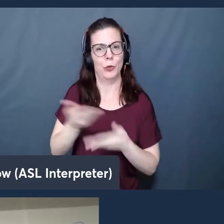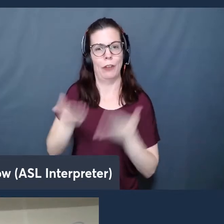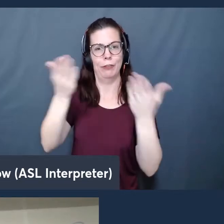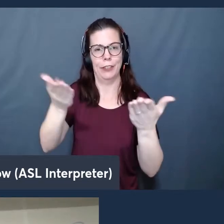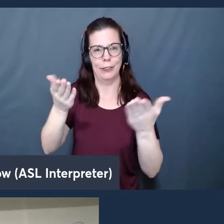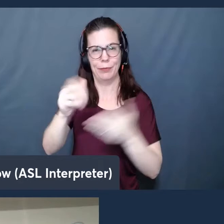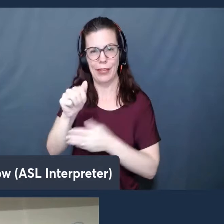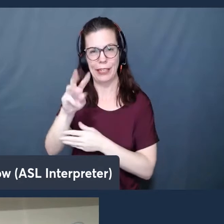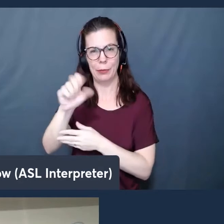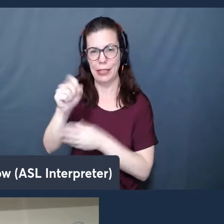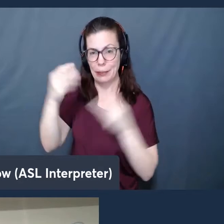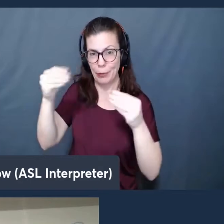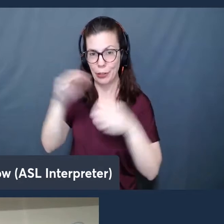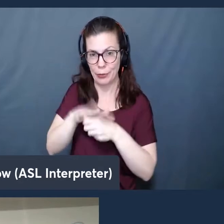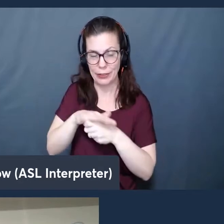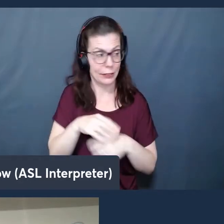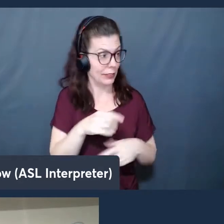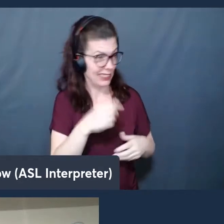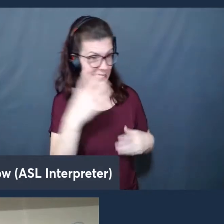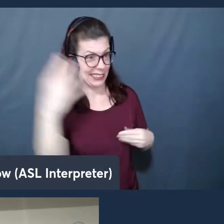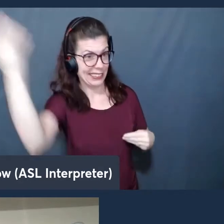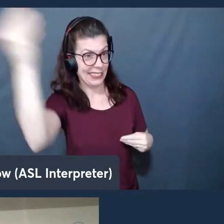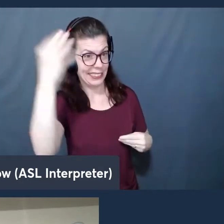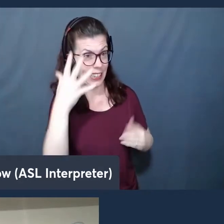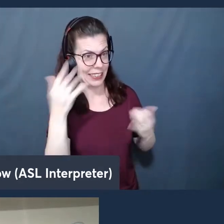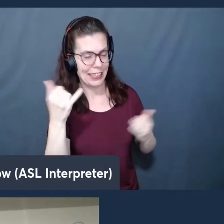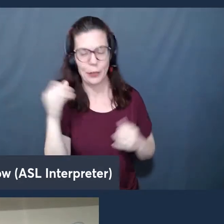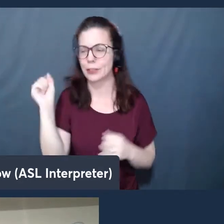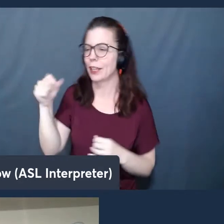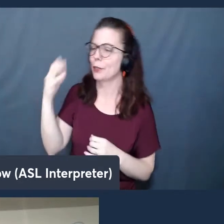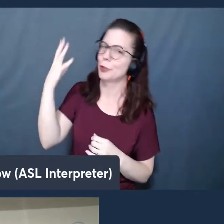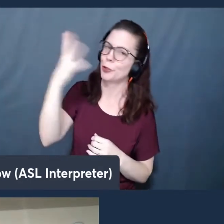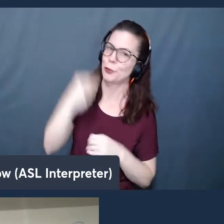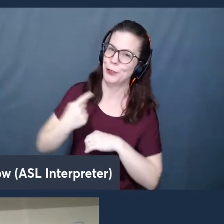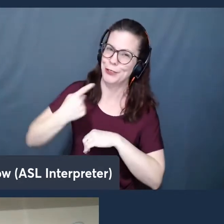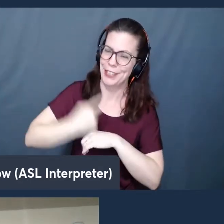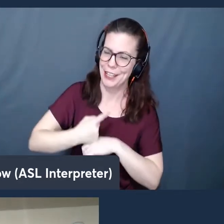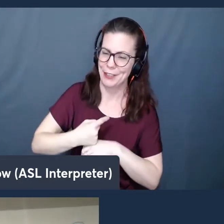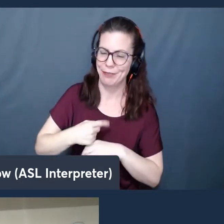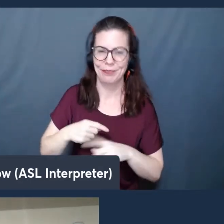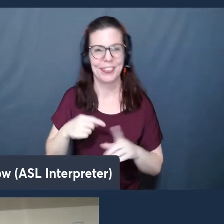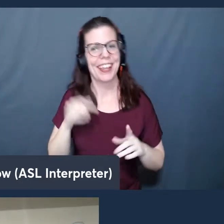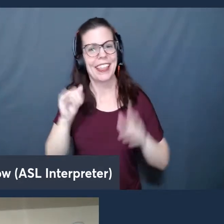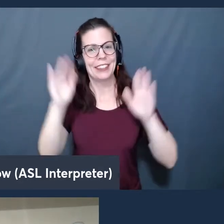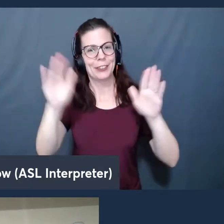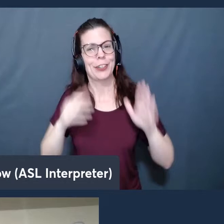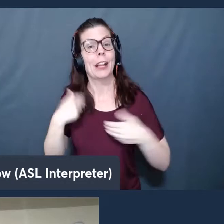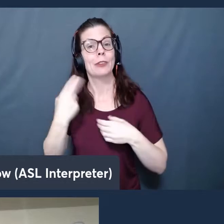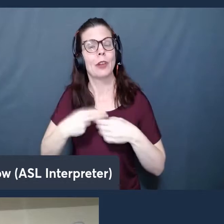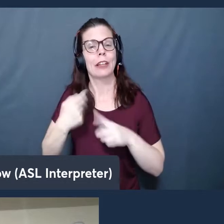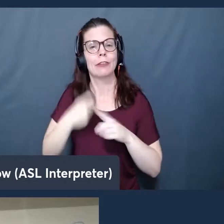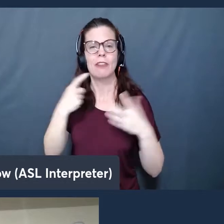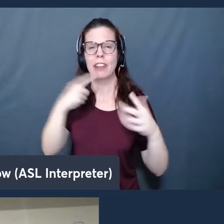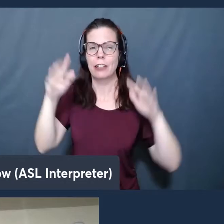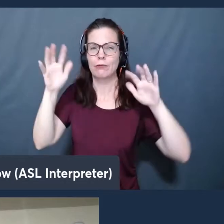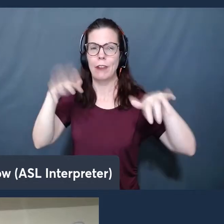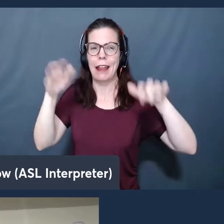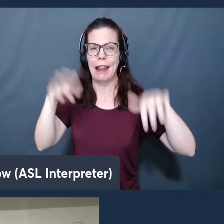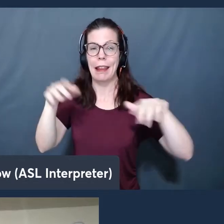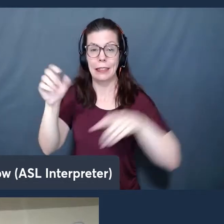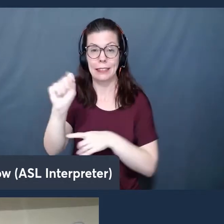tell me, is it sunny in the Bay Area now? It is. It's a beautiful day. See, see, that's great. I'm joining you from a very rainy Seattle,